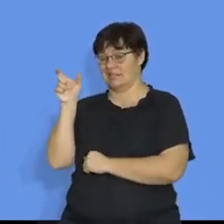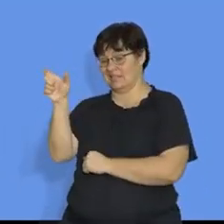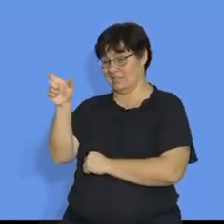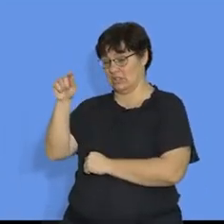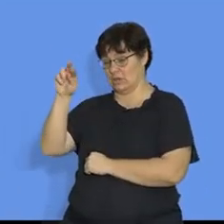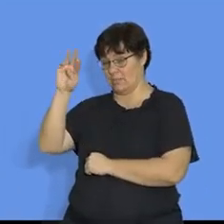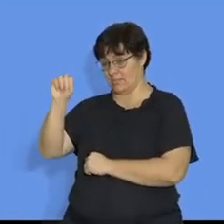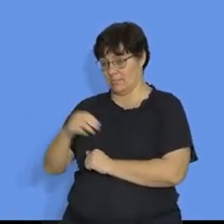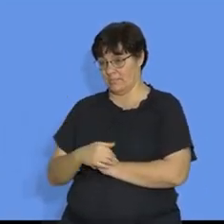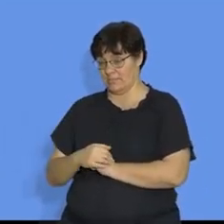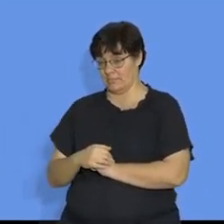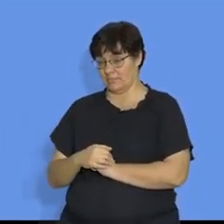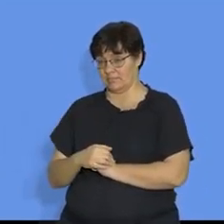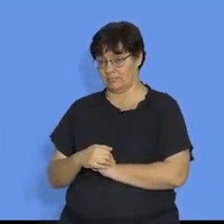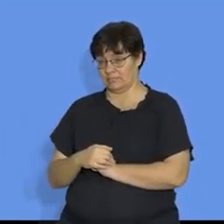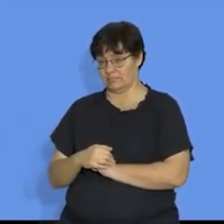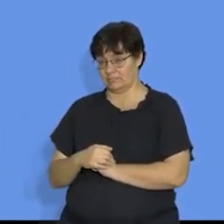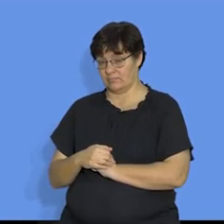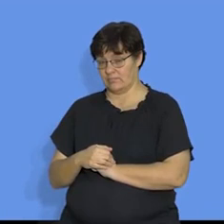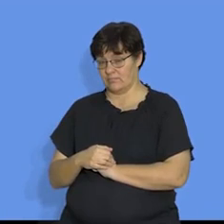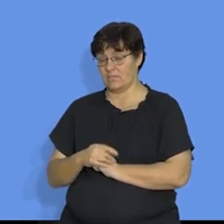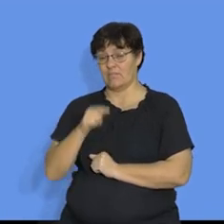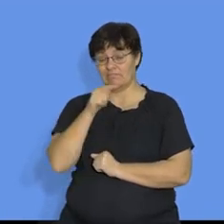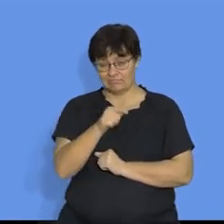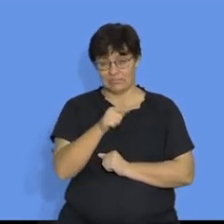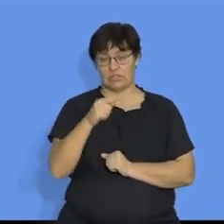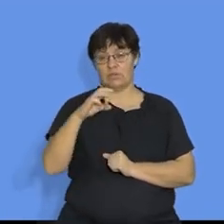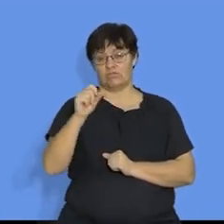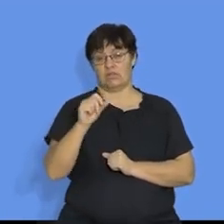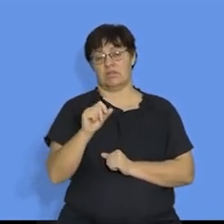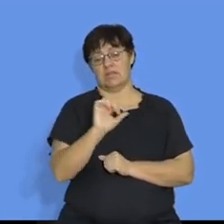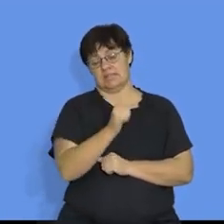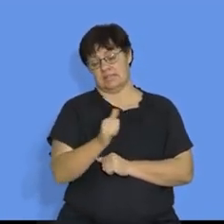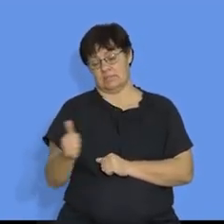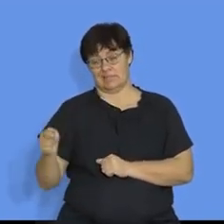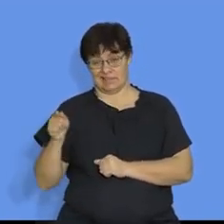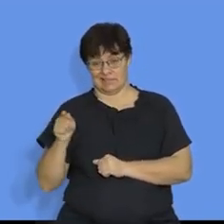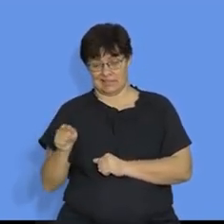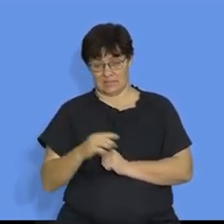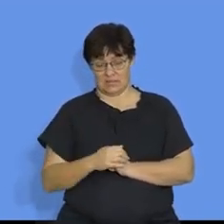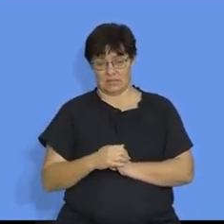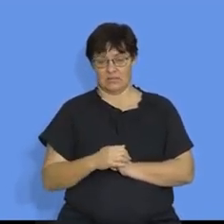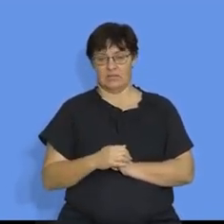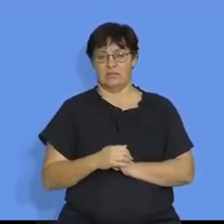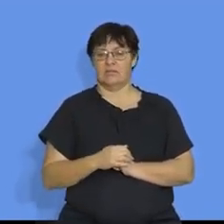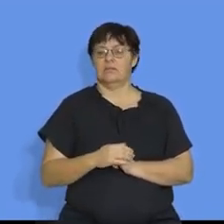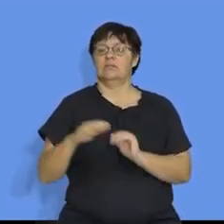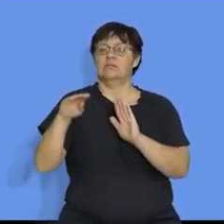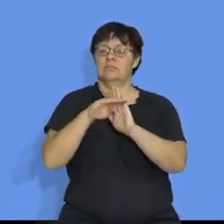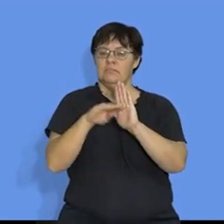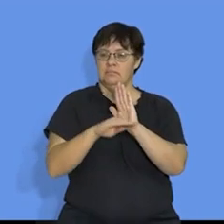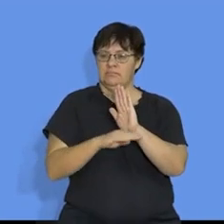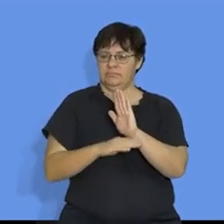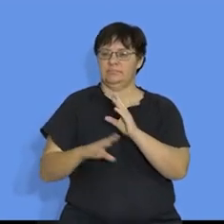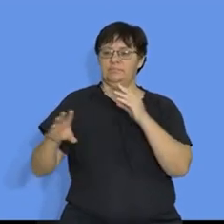term of the actual geometric sequence. So this is the list of